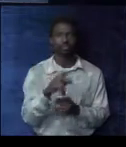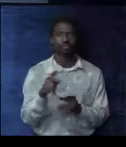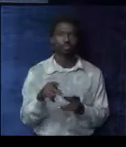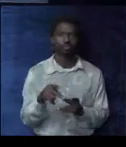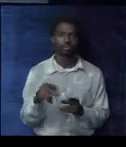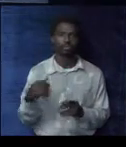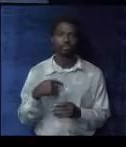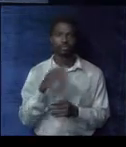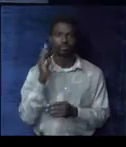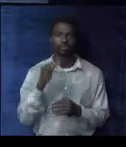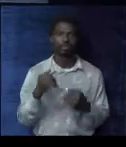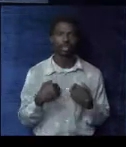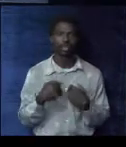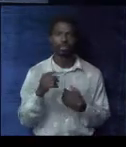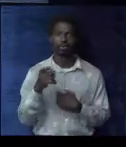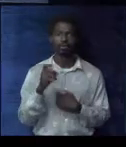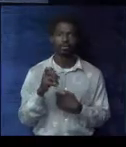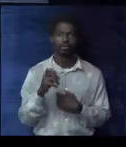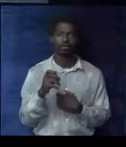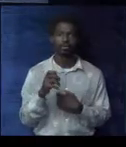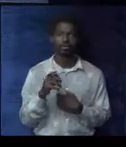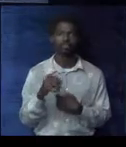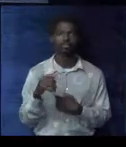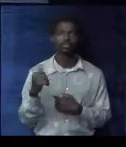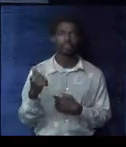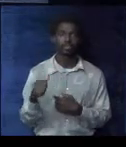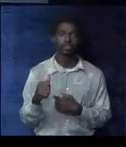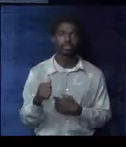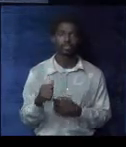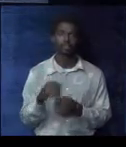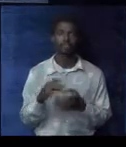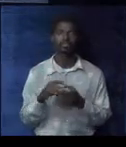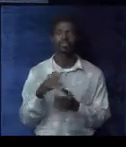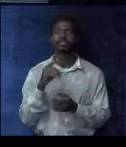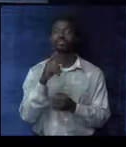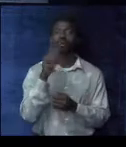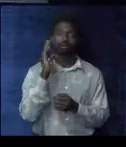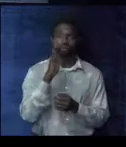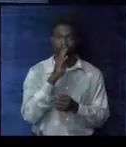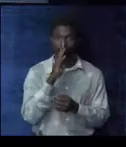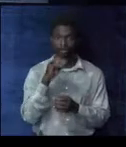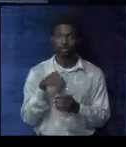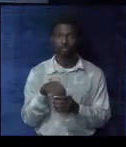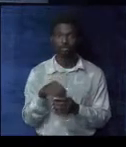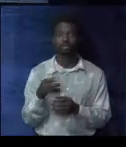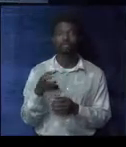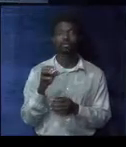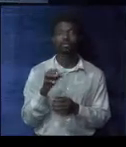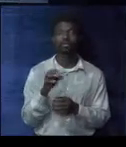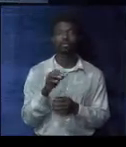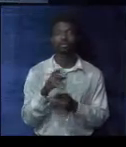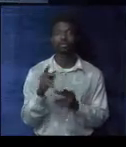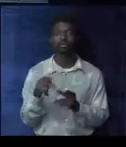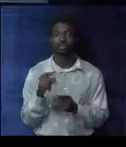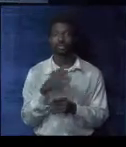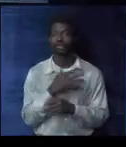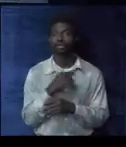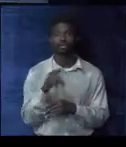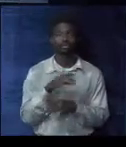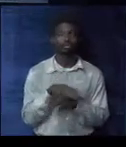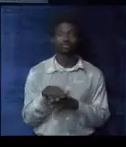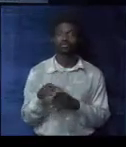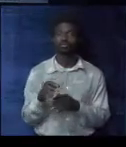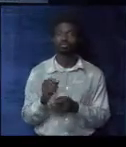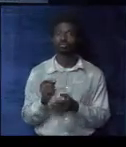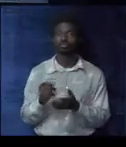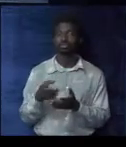the ones place, I'm going to have 100 tens units. So 1 will be in the hundred position. You don't